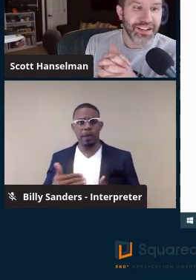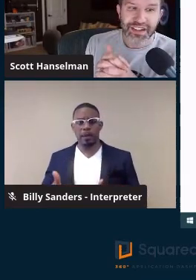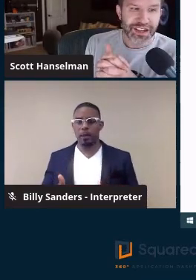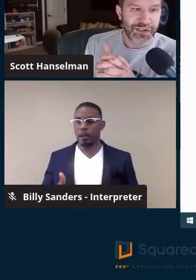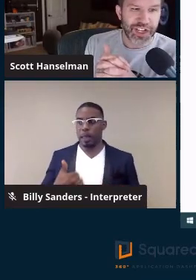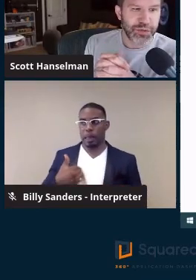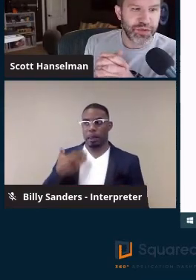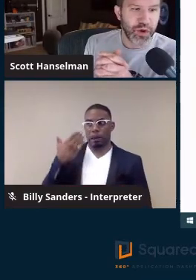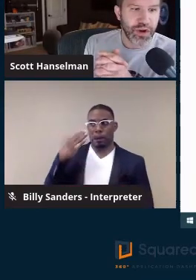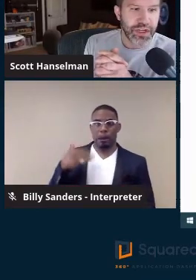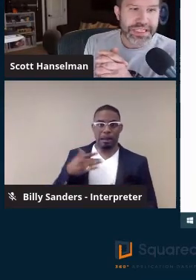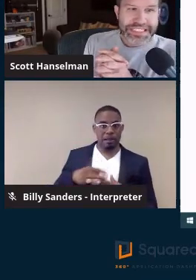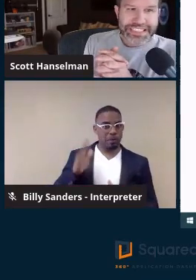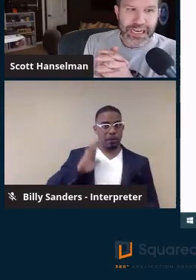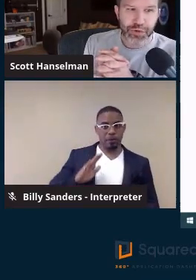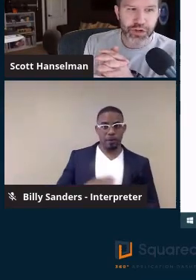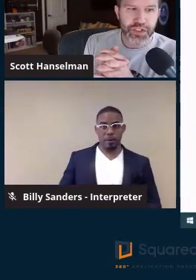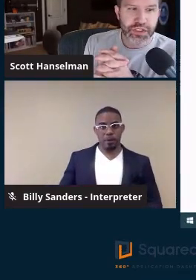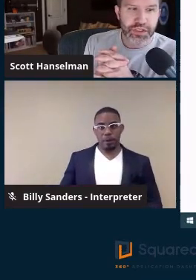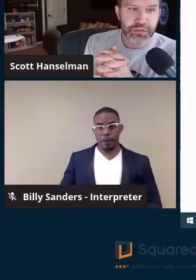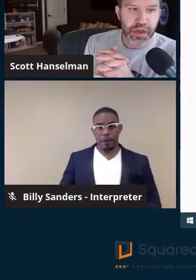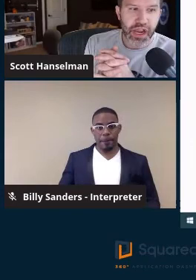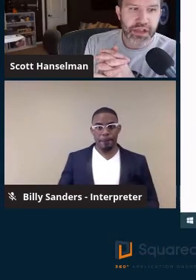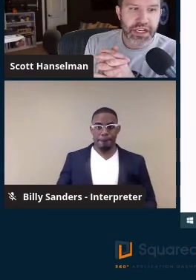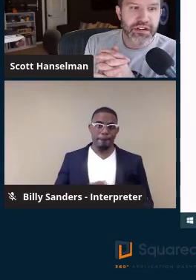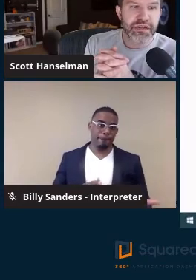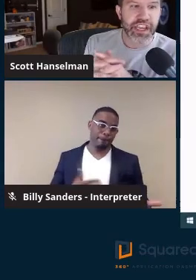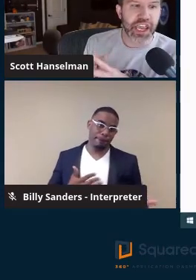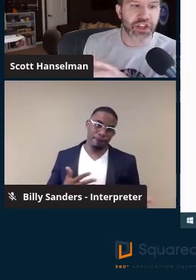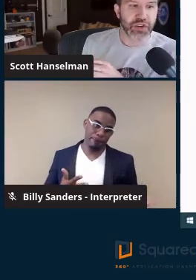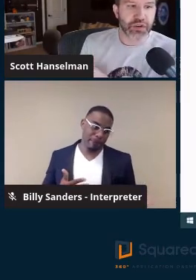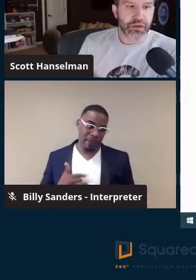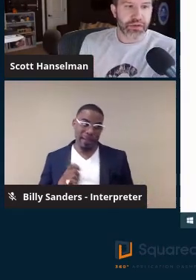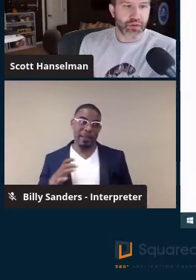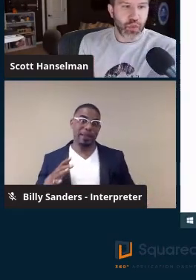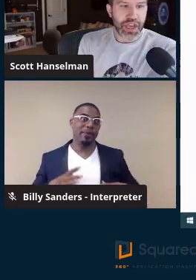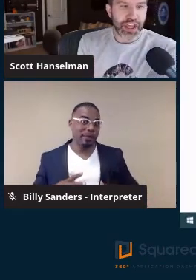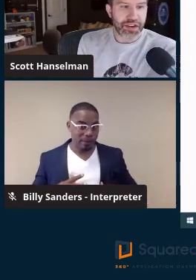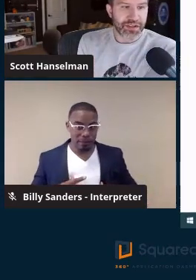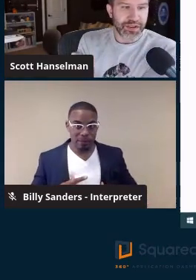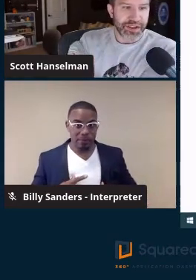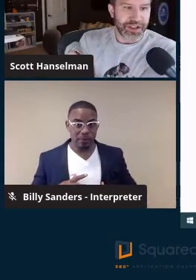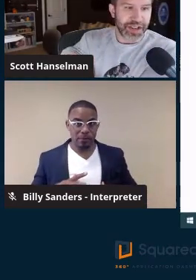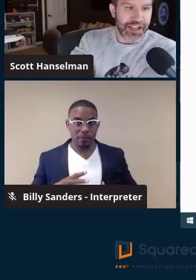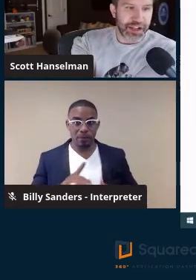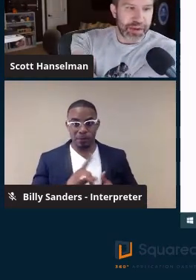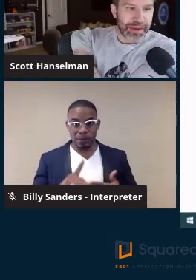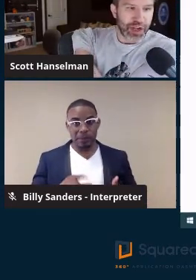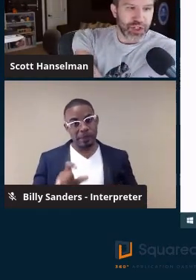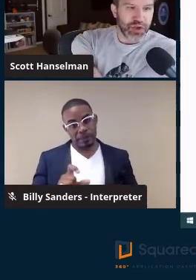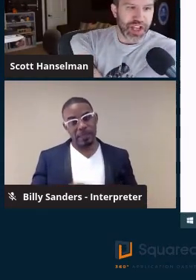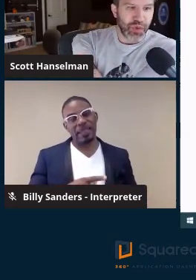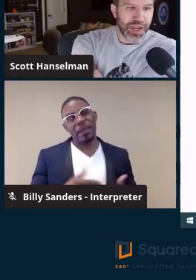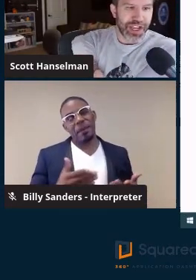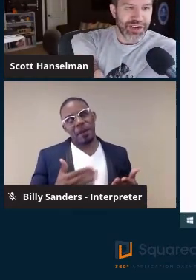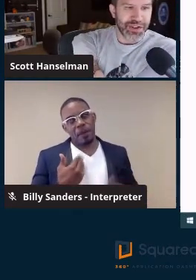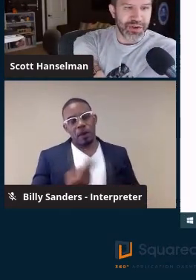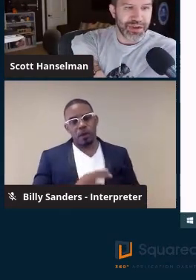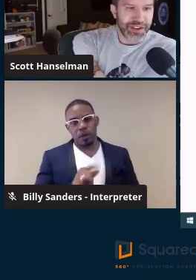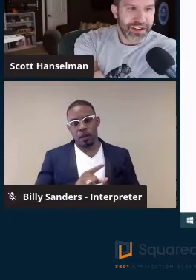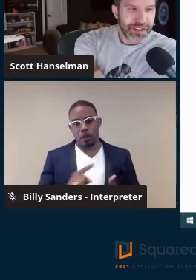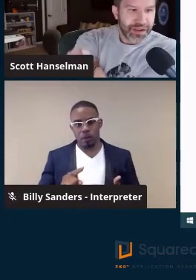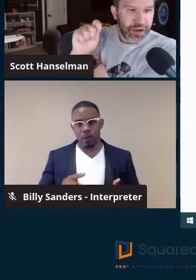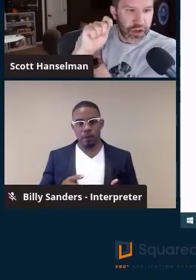Again, I've said it before. I'm nervous. I need a vacation weekend, and then maybe I'll use that weekend